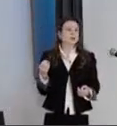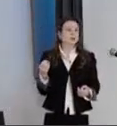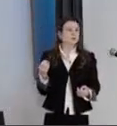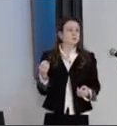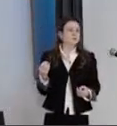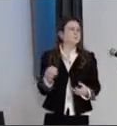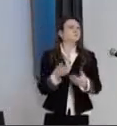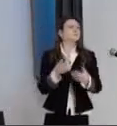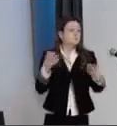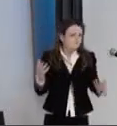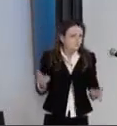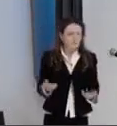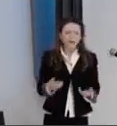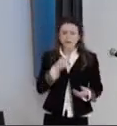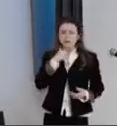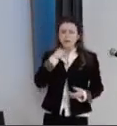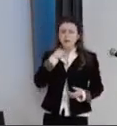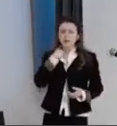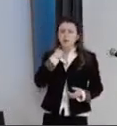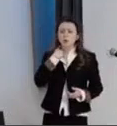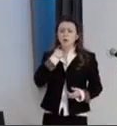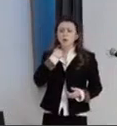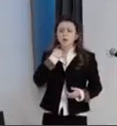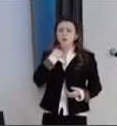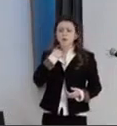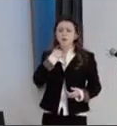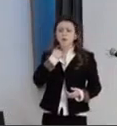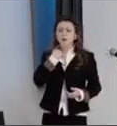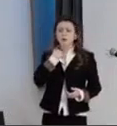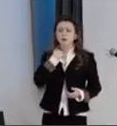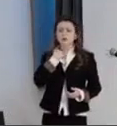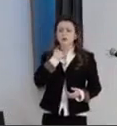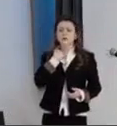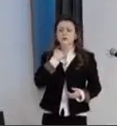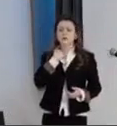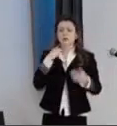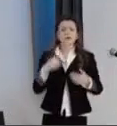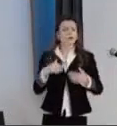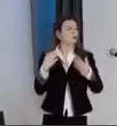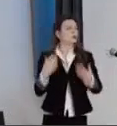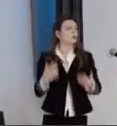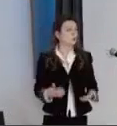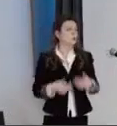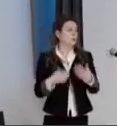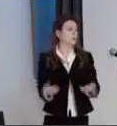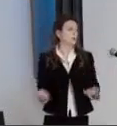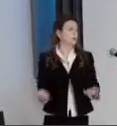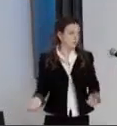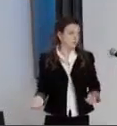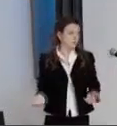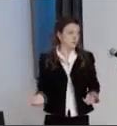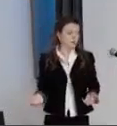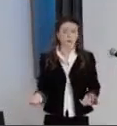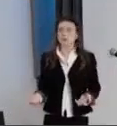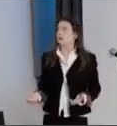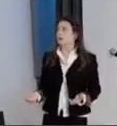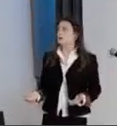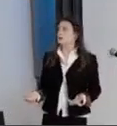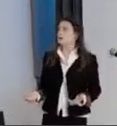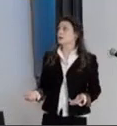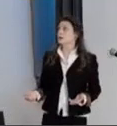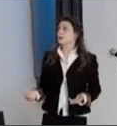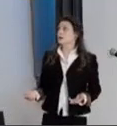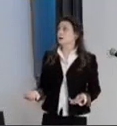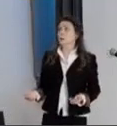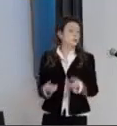that I think is plausible, will give you an even more enjoyable aesthetic experience, because it